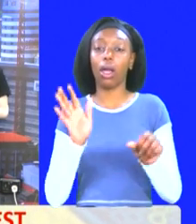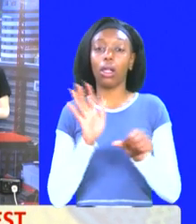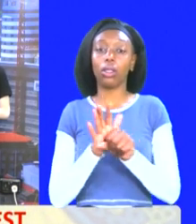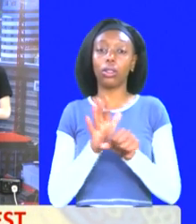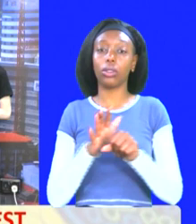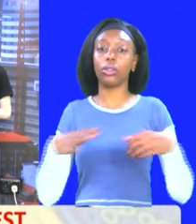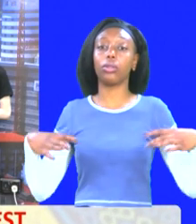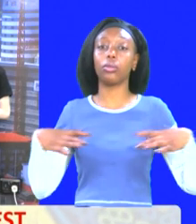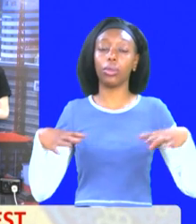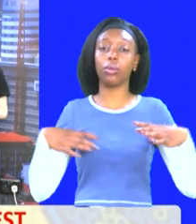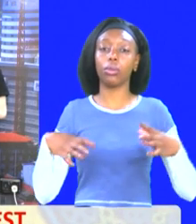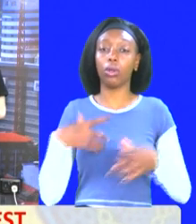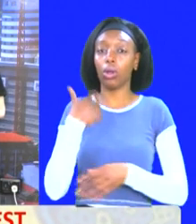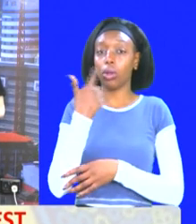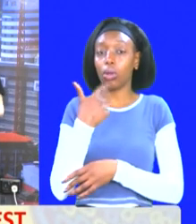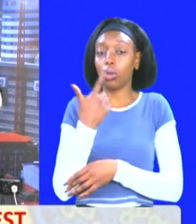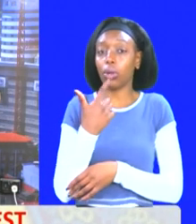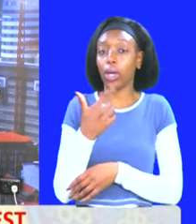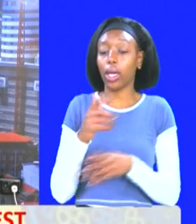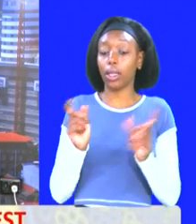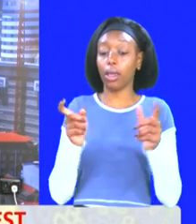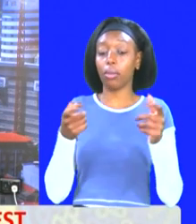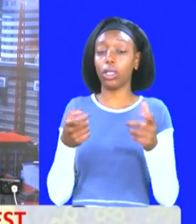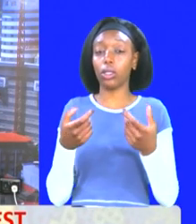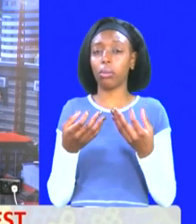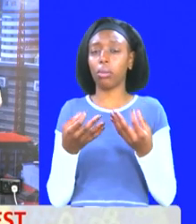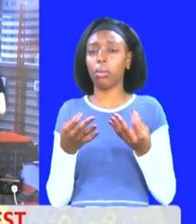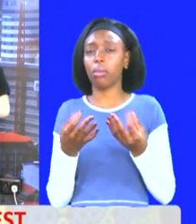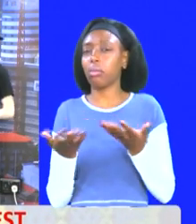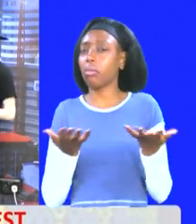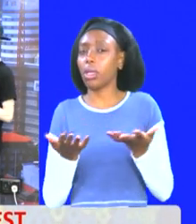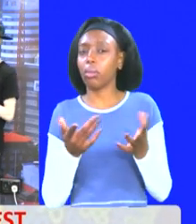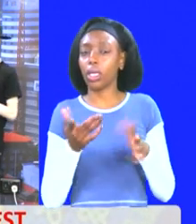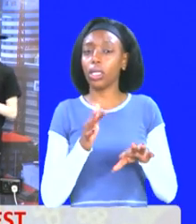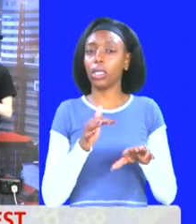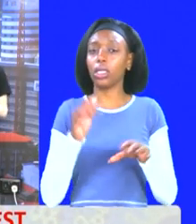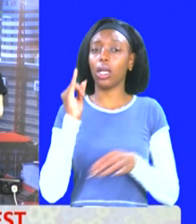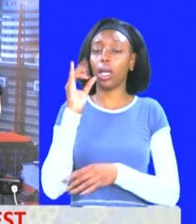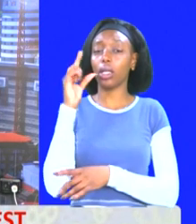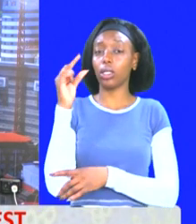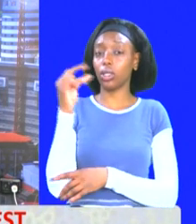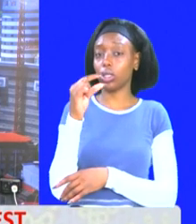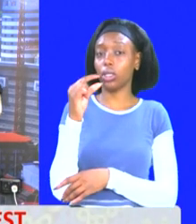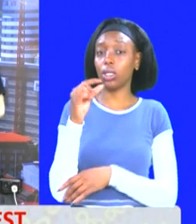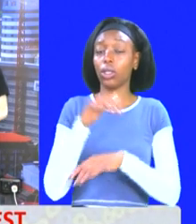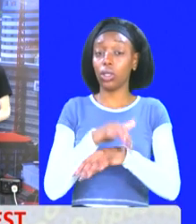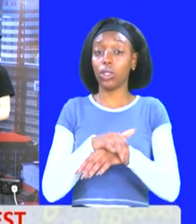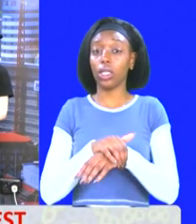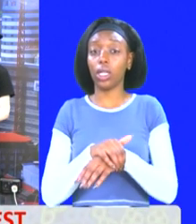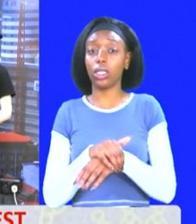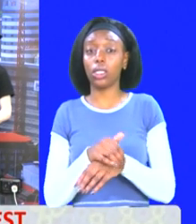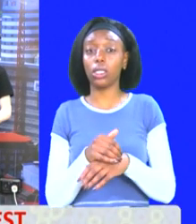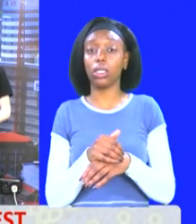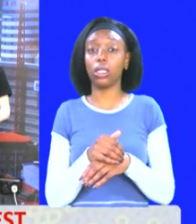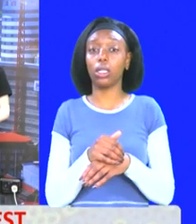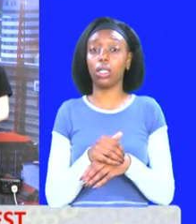media, all they're doing, kama uliko umehit sana, maybe on YouTube ama on Instagram, you take your content, you bring it to TikTok.